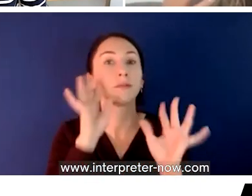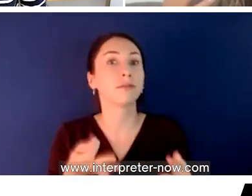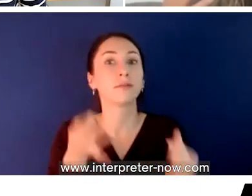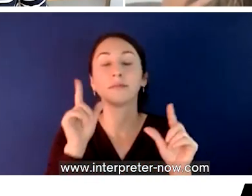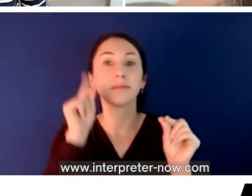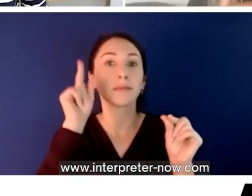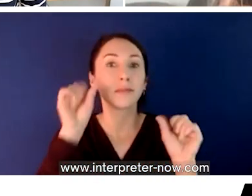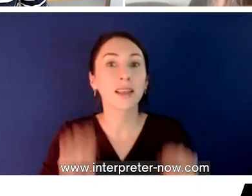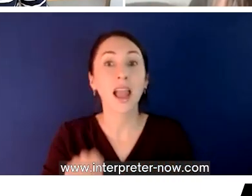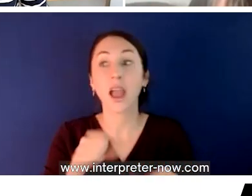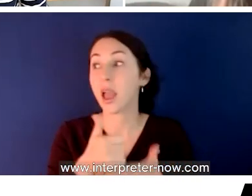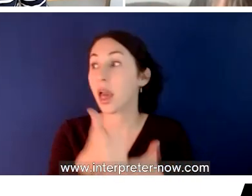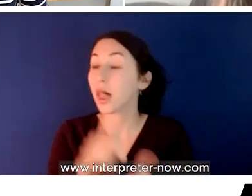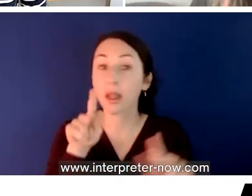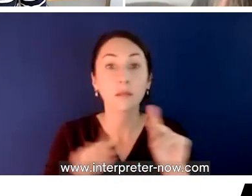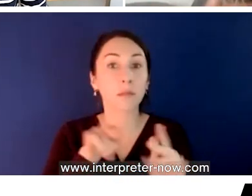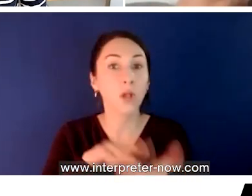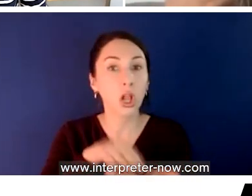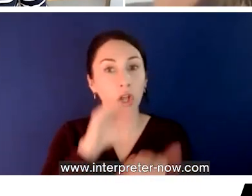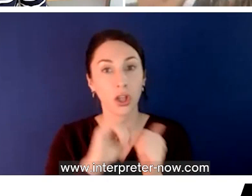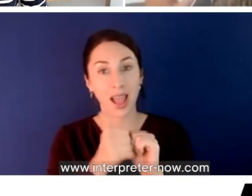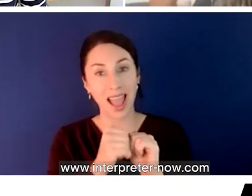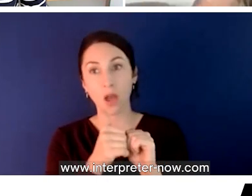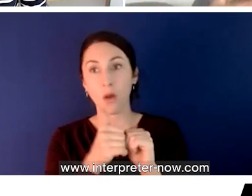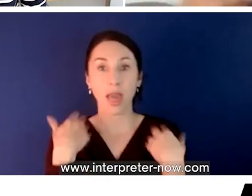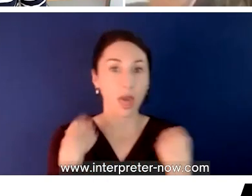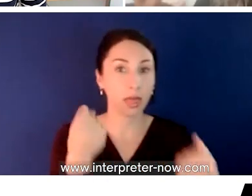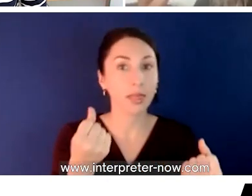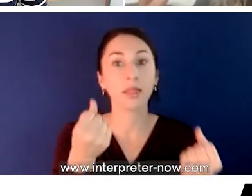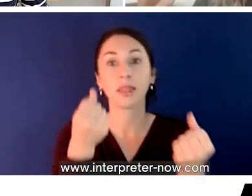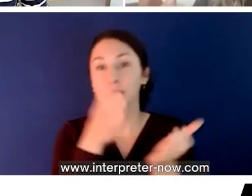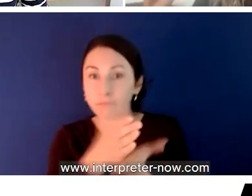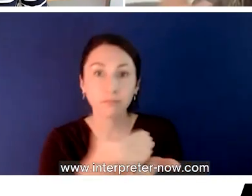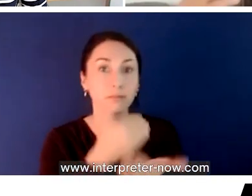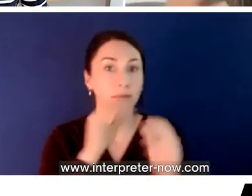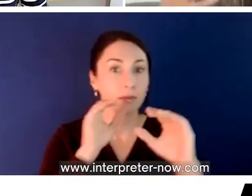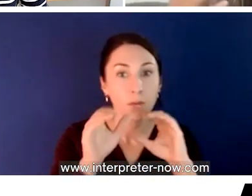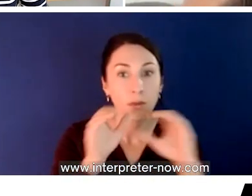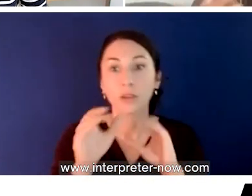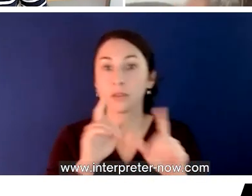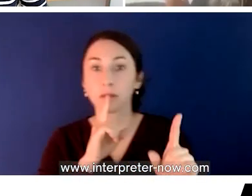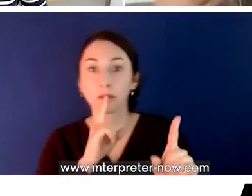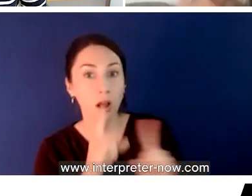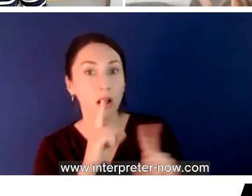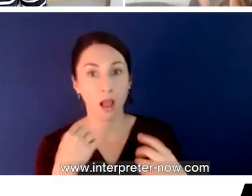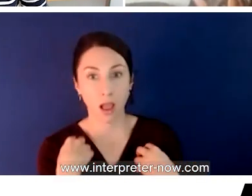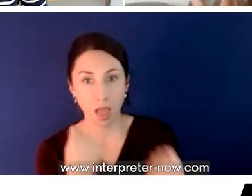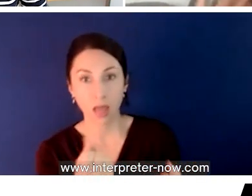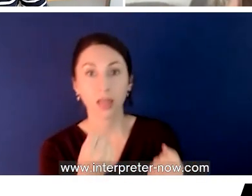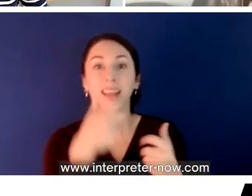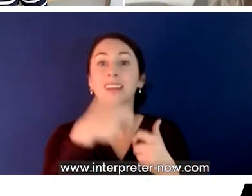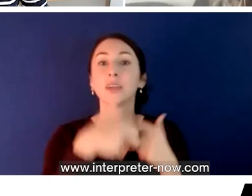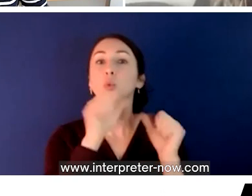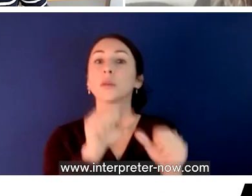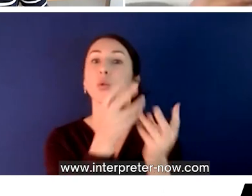actually have healthy and open communication and good dialogue and resolve some of these issues, or right. And sometimes, again, in terms of what tEQuitable